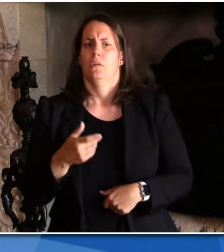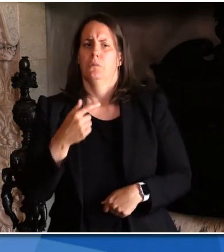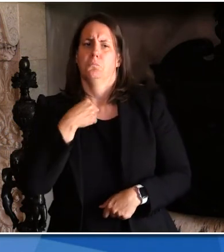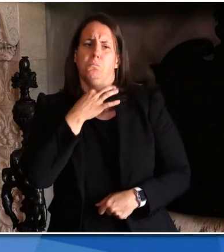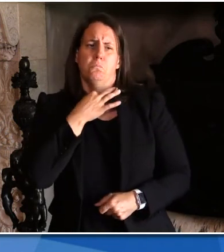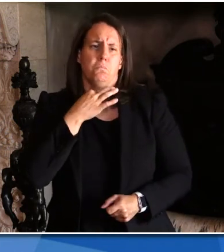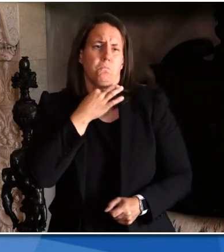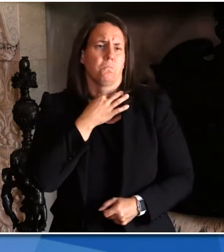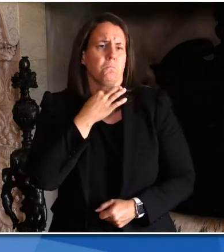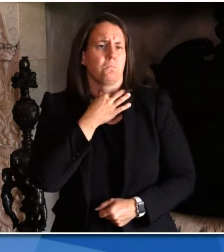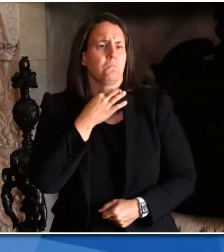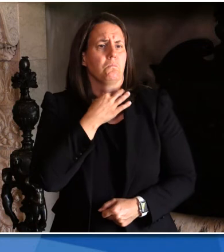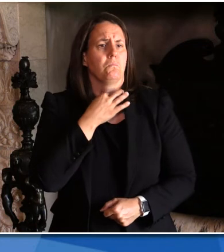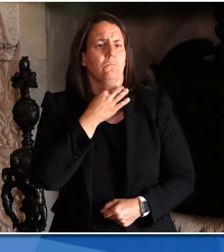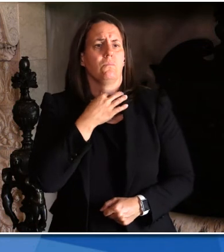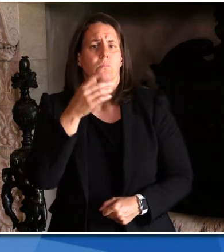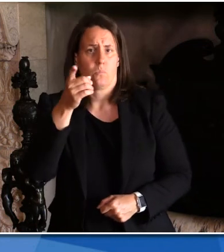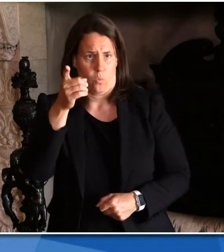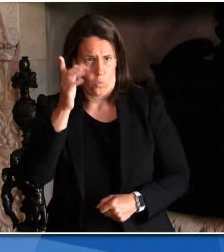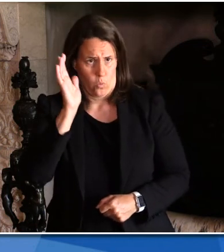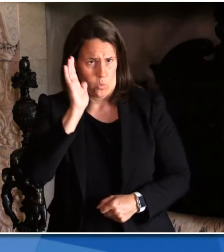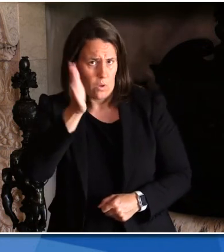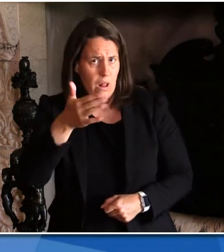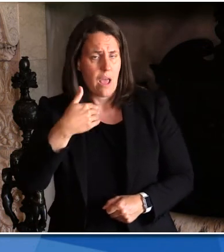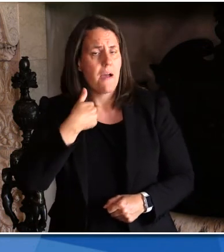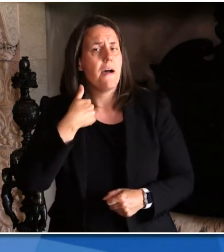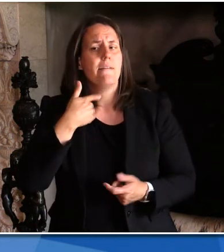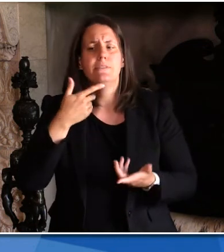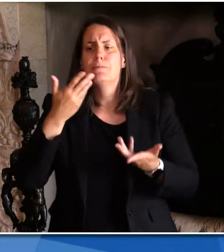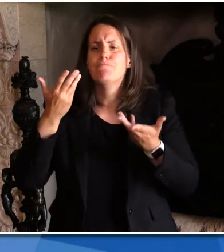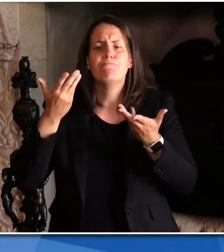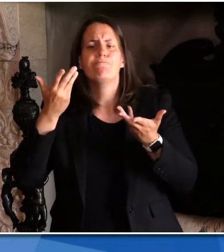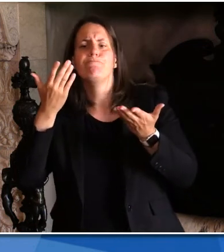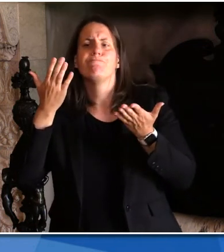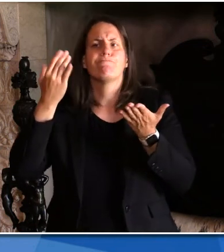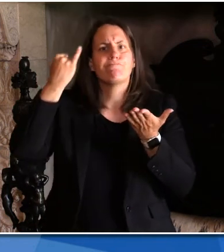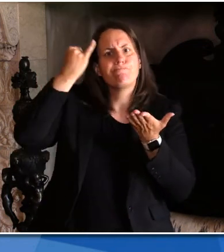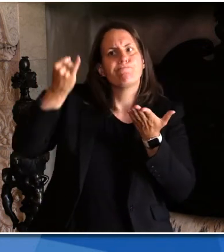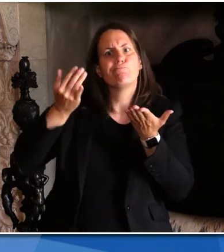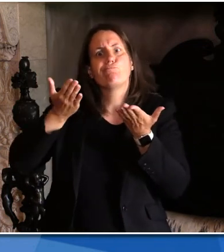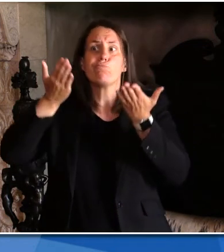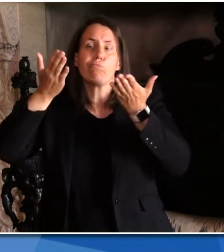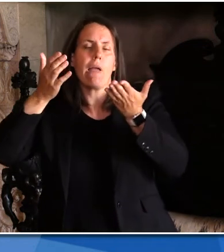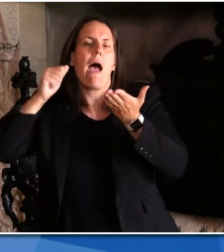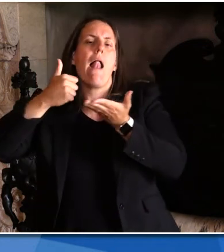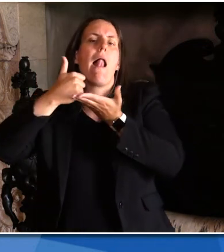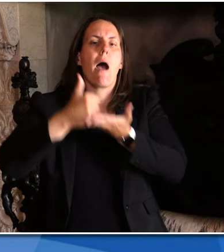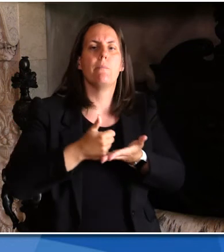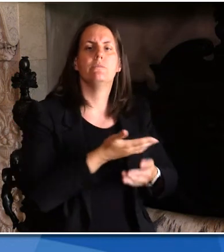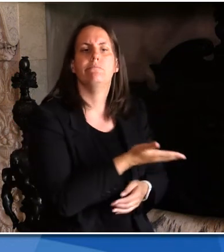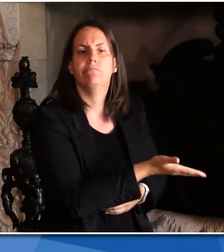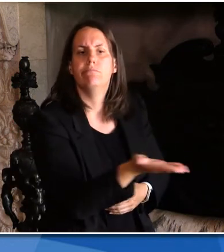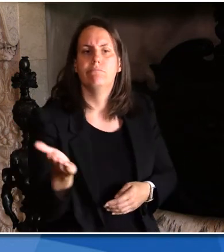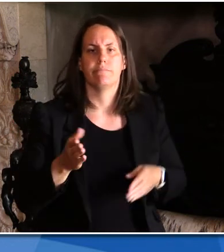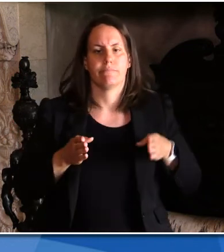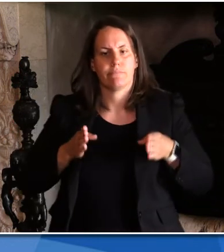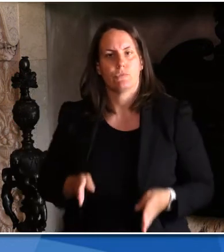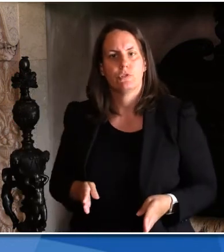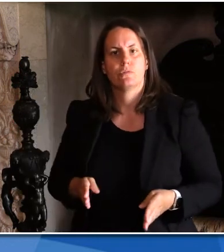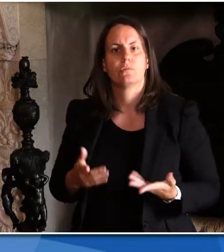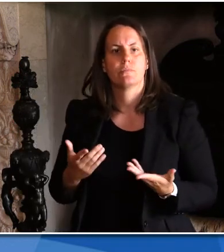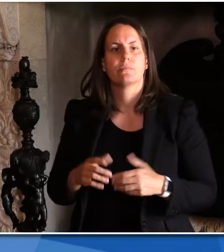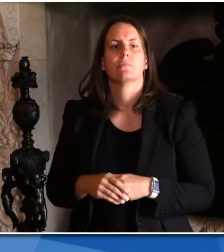direct assistance to the people that we were just talking about who haven't received unemployment benefits, given the delay in